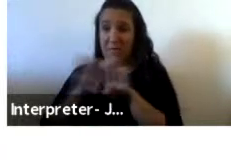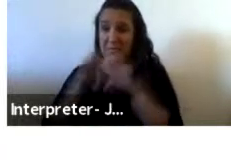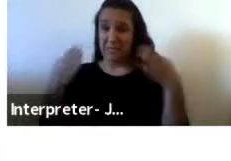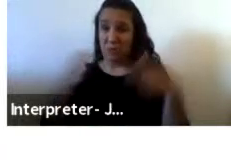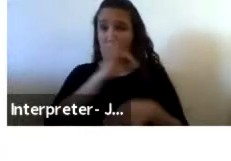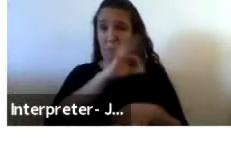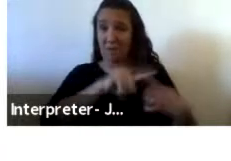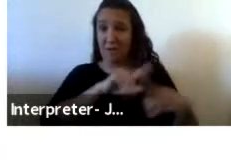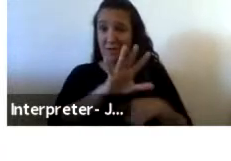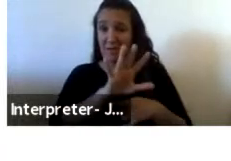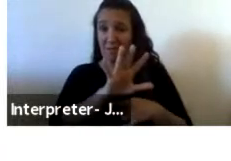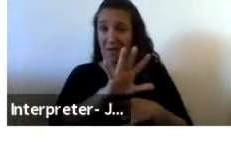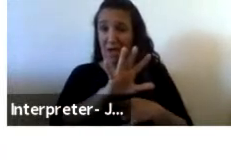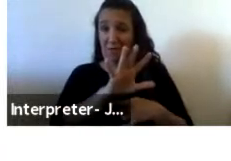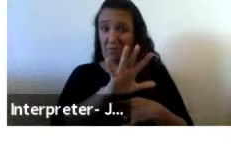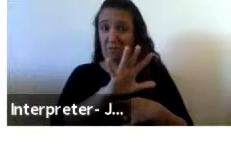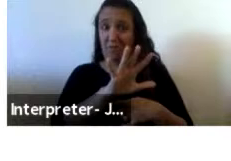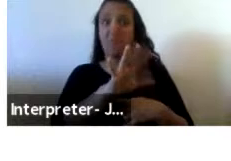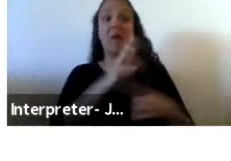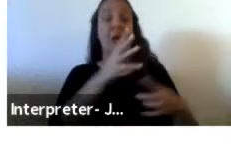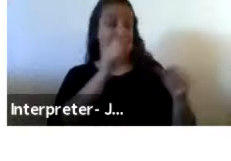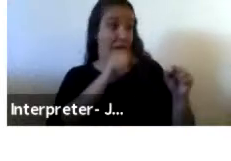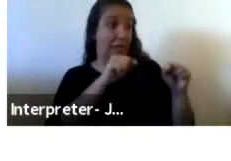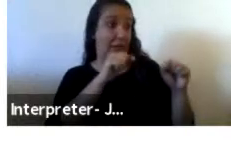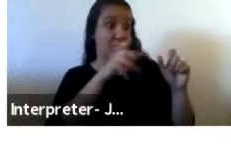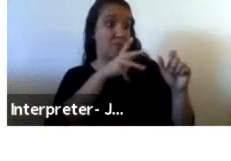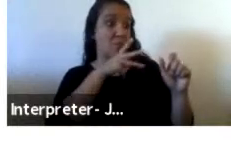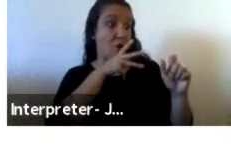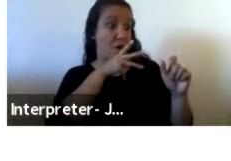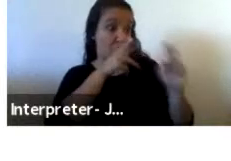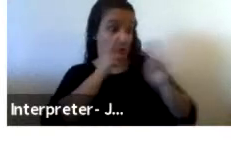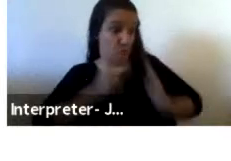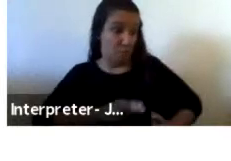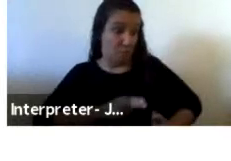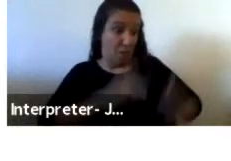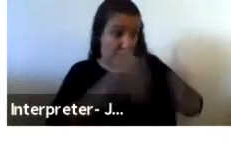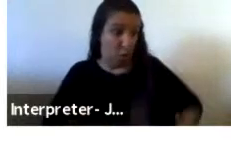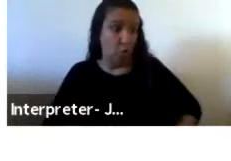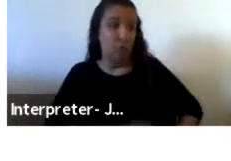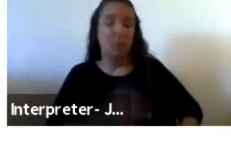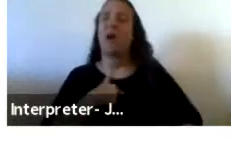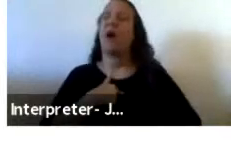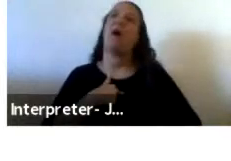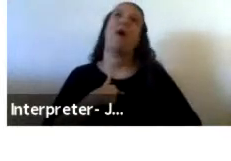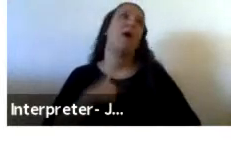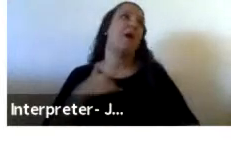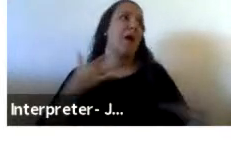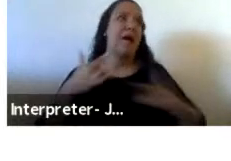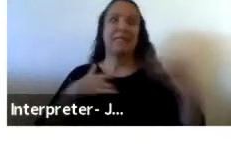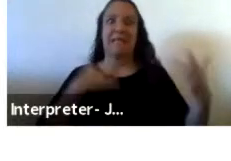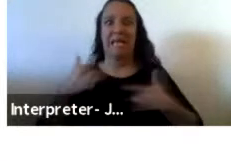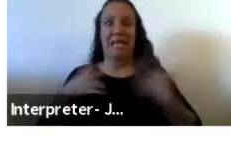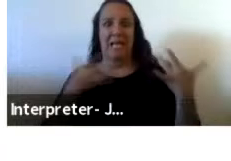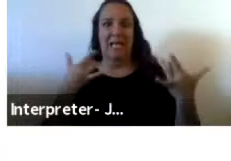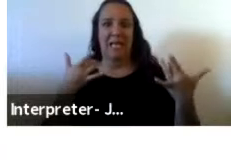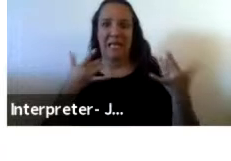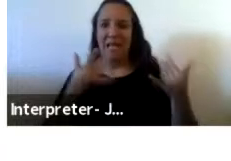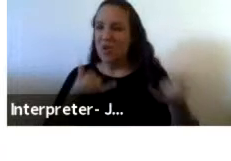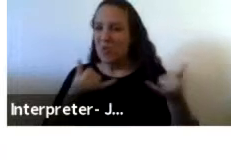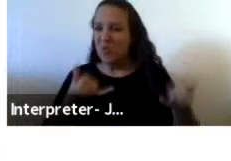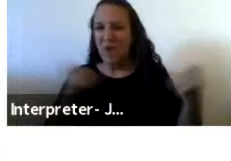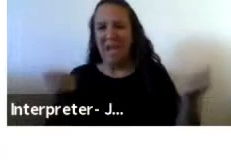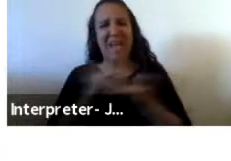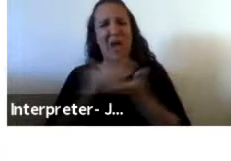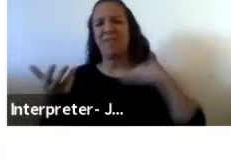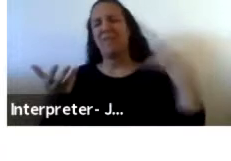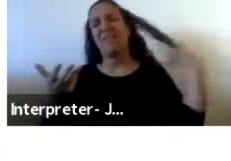and I'm actually going to talk to an actual human being, I will be in la la land, because in this day and age, all of the automation that's